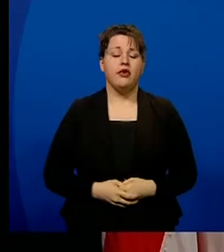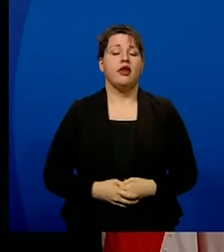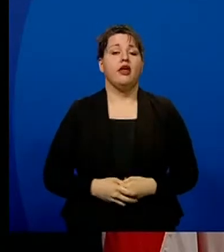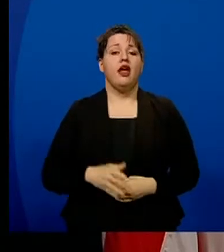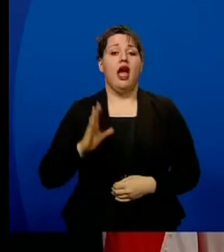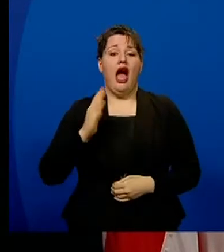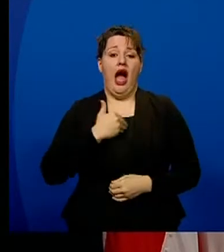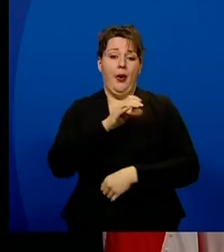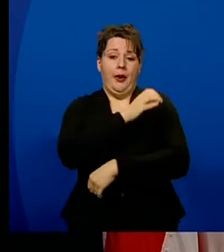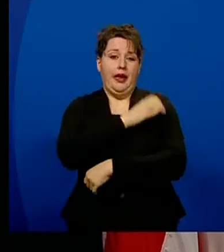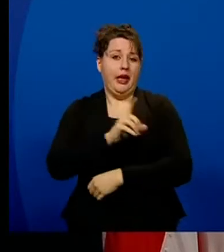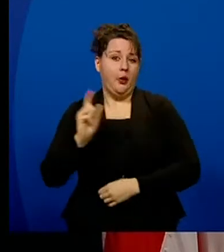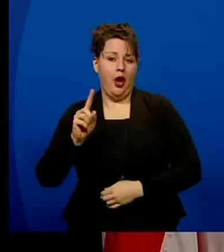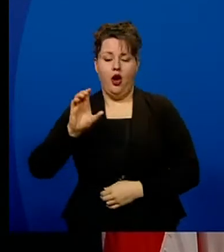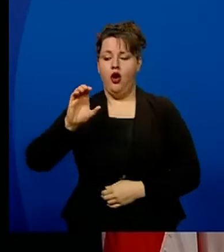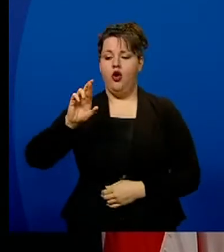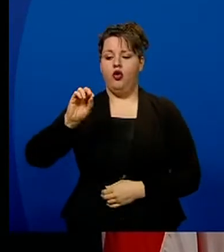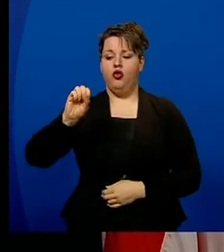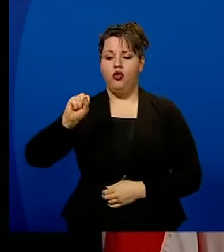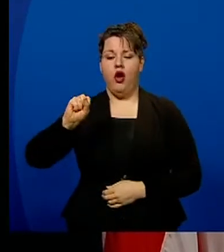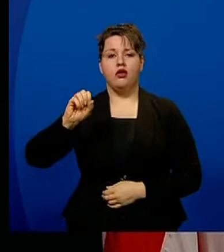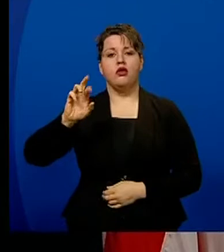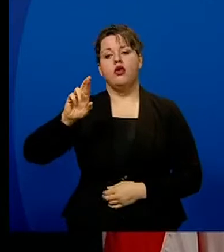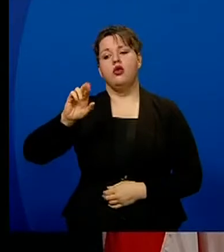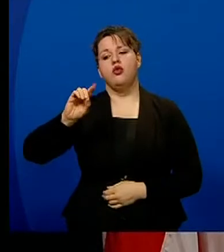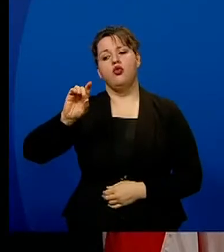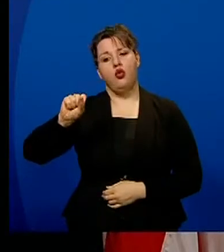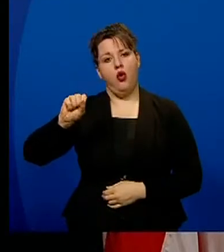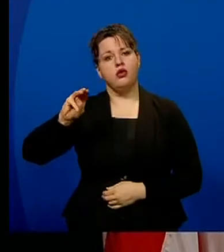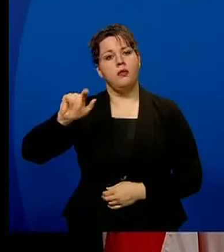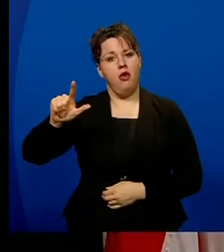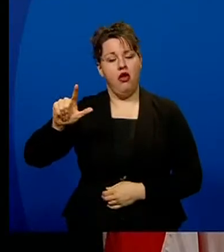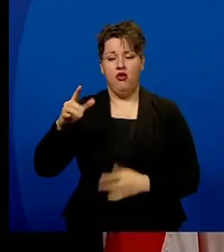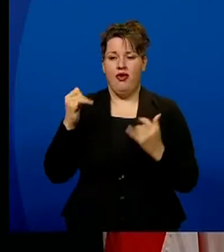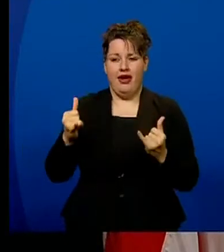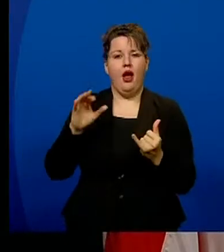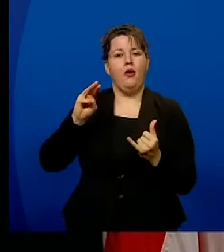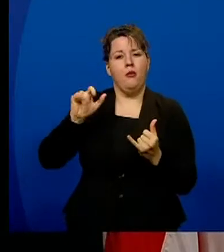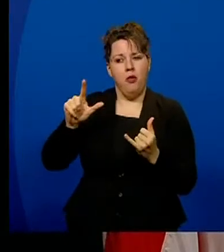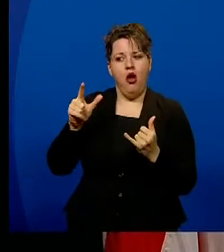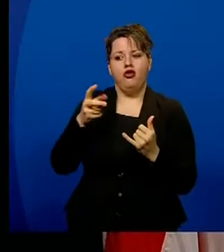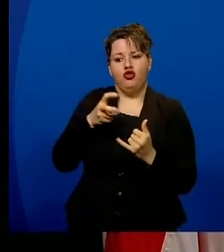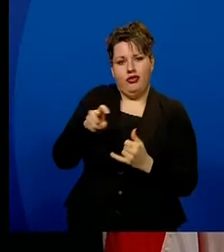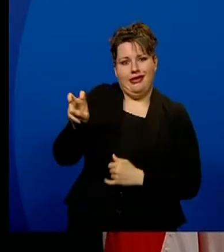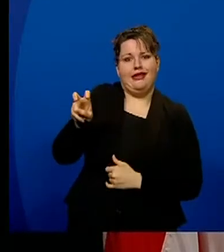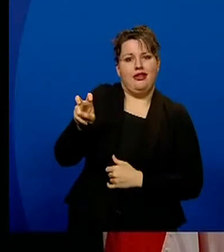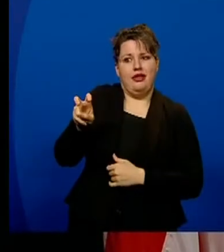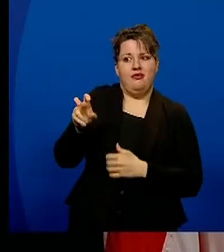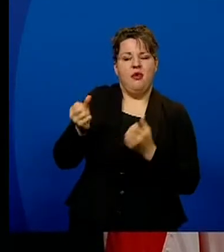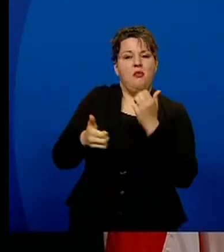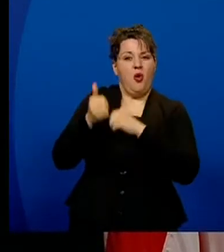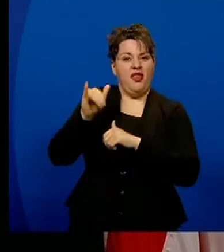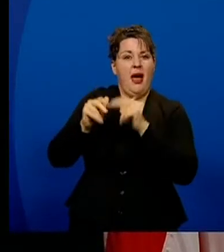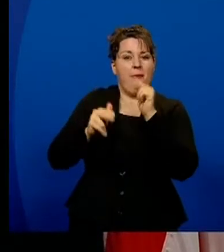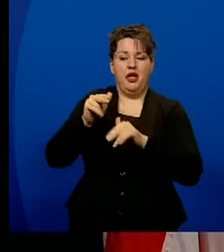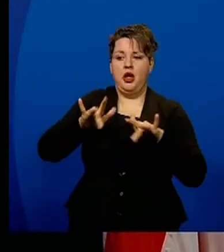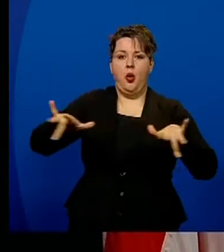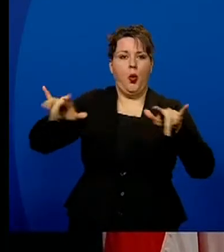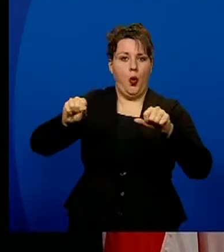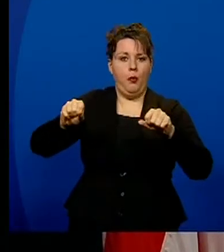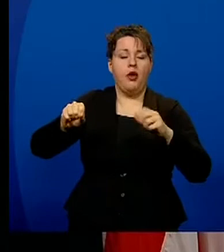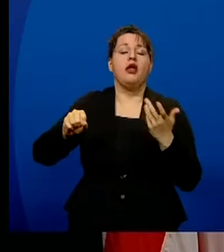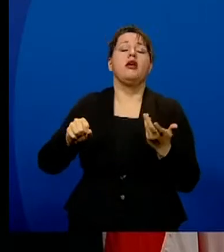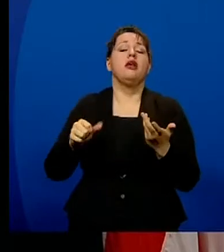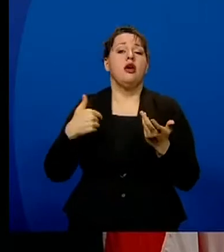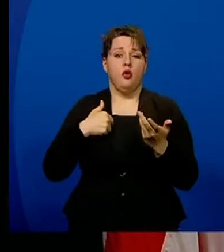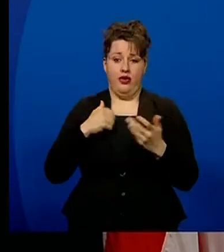mass clinic is located at the Crossroads Mall. The mall is currently in transition and much of the mall is vacant. We have designated